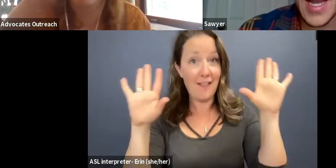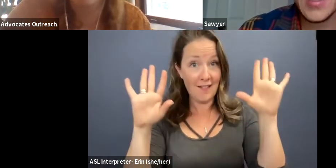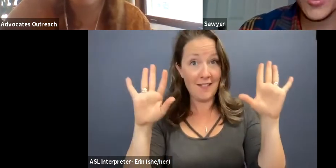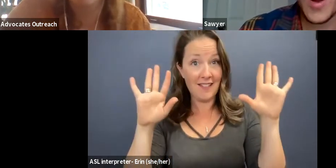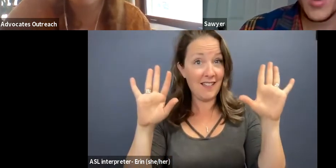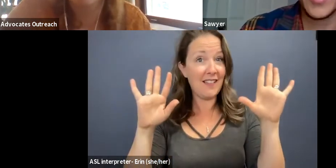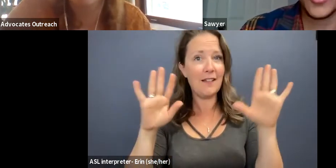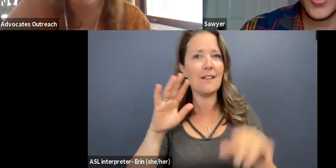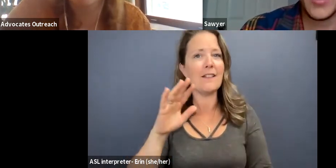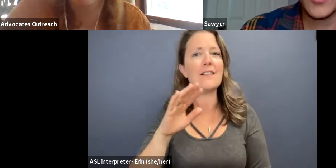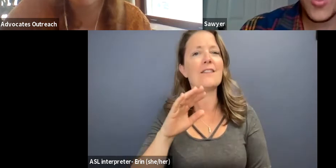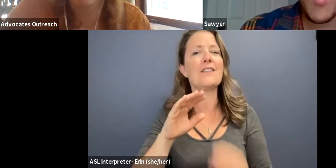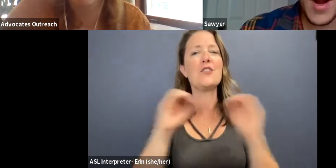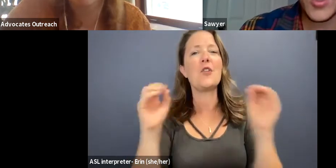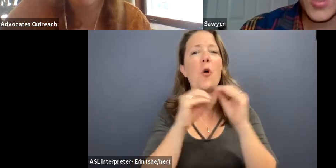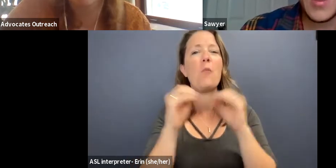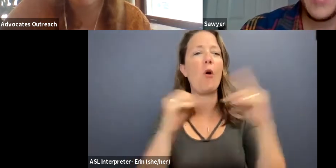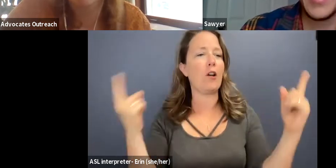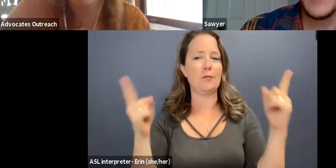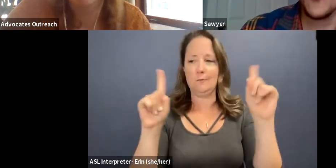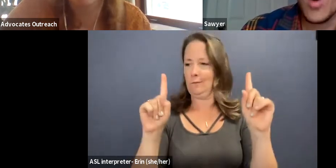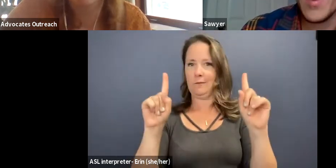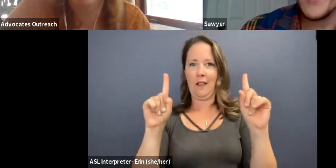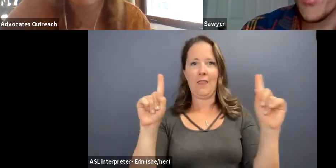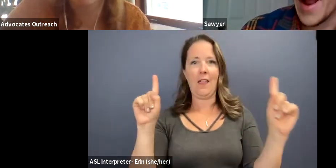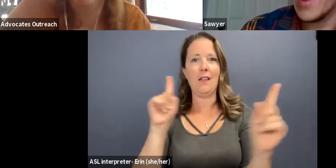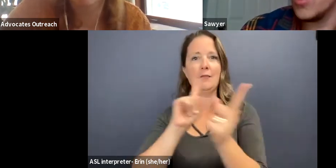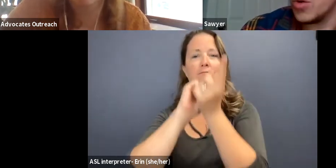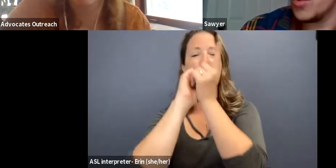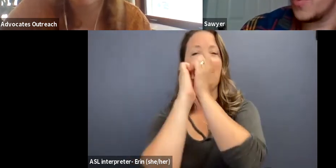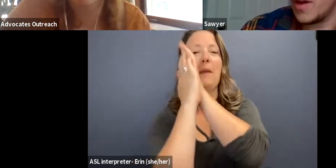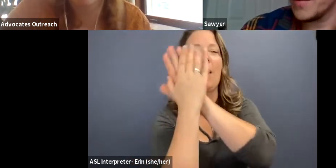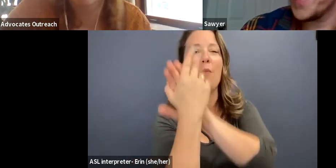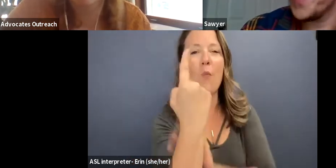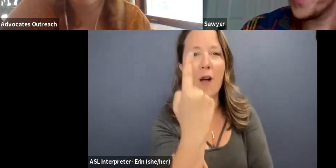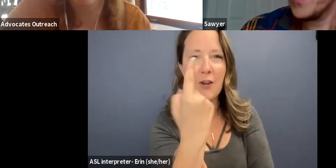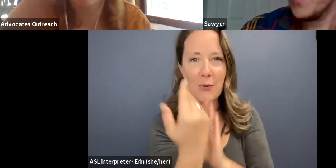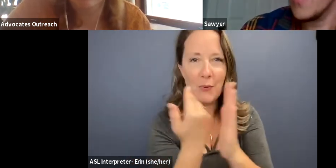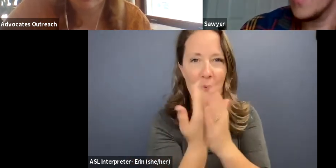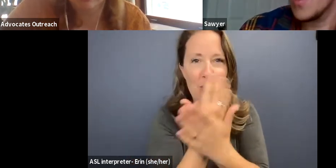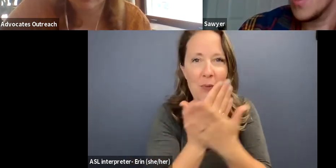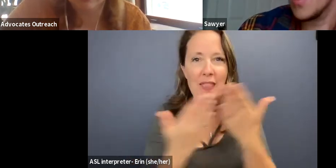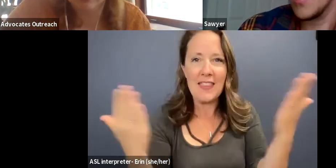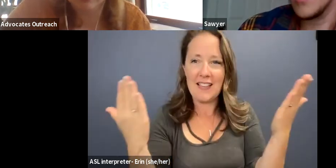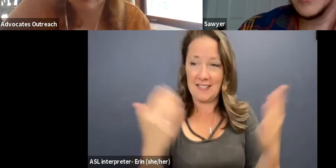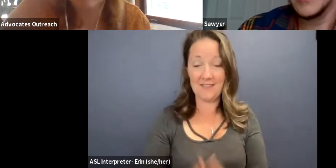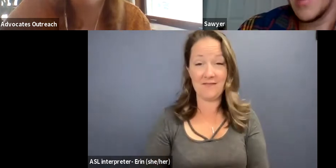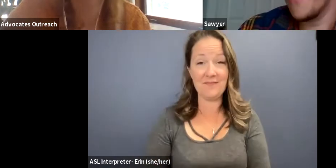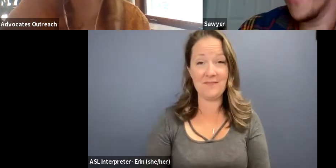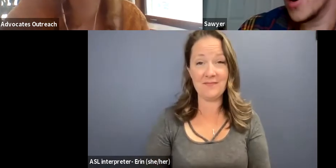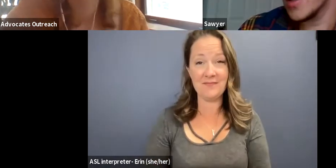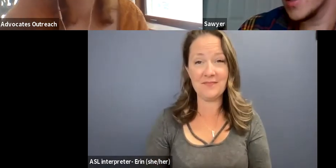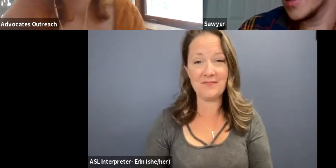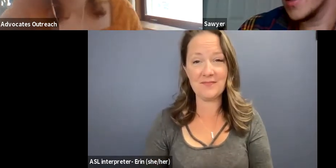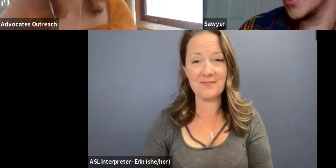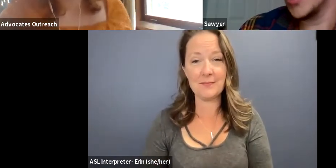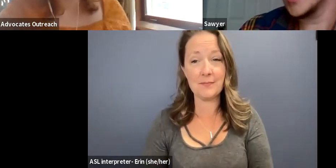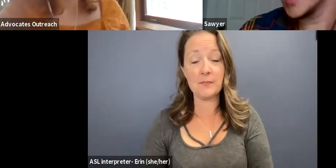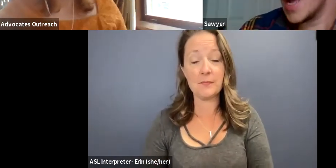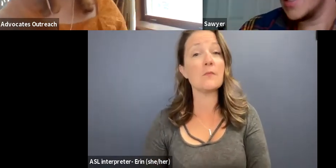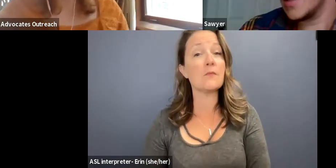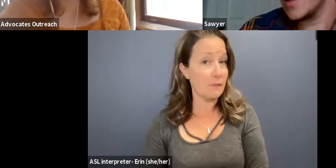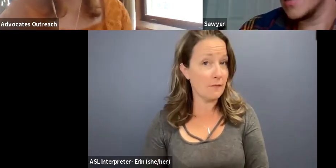is a great like child educator on different sexuality topics. And I just want to like read a